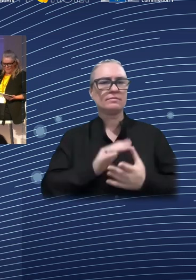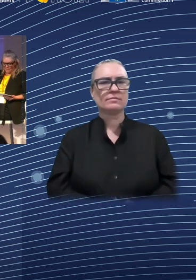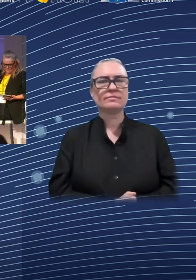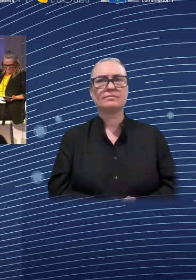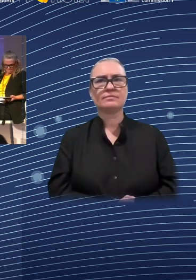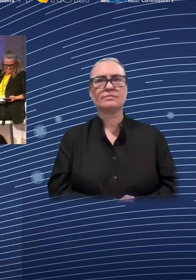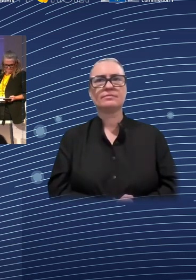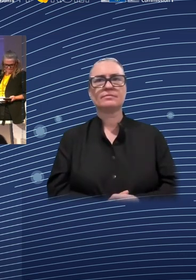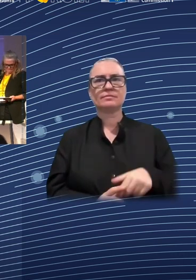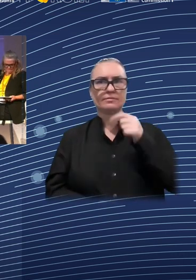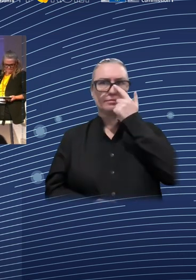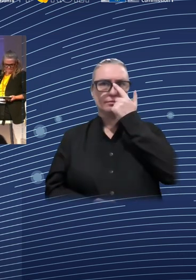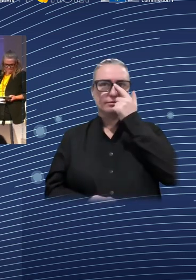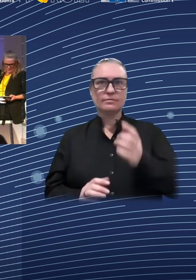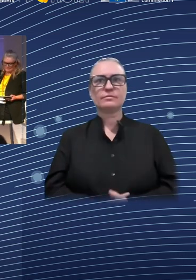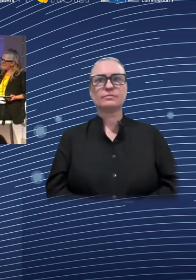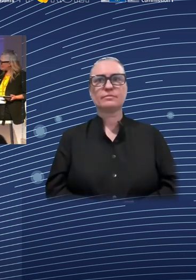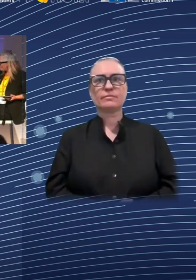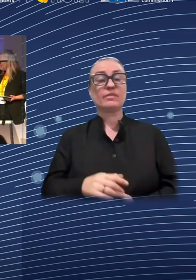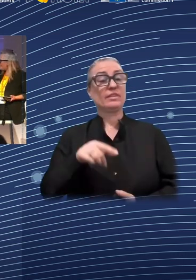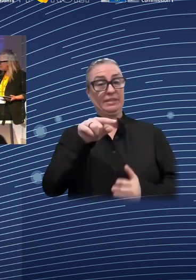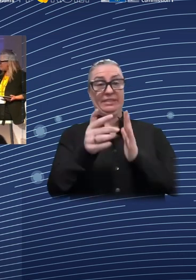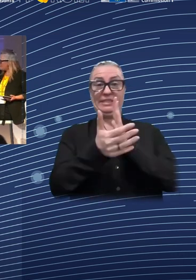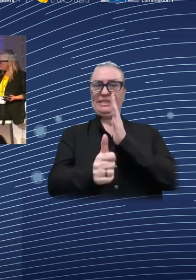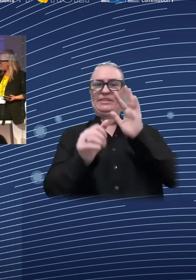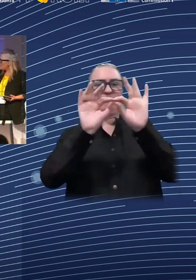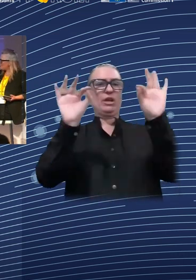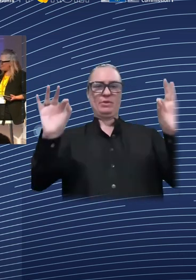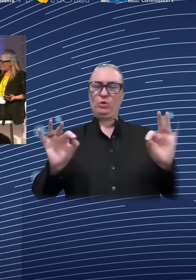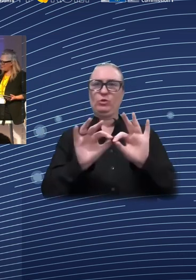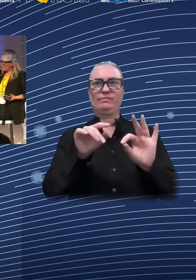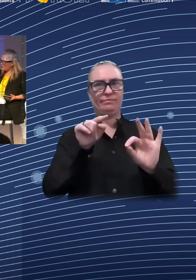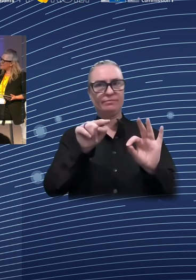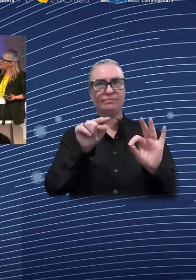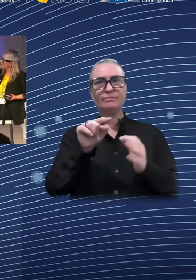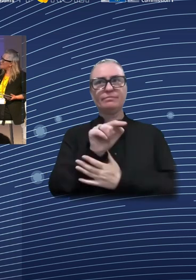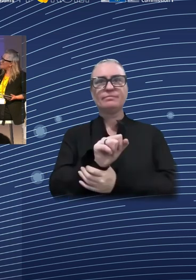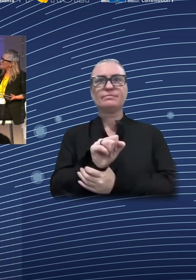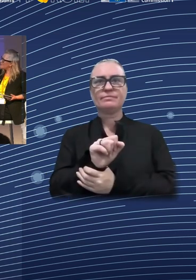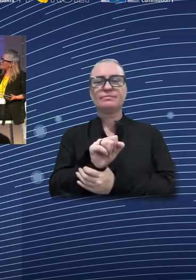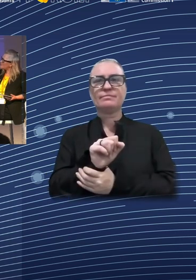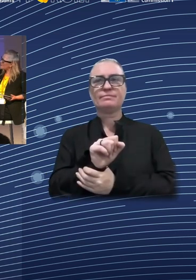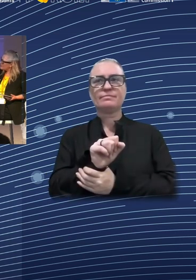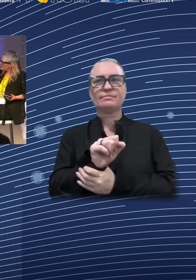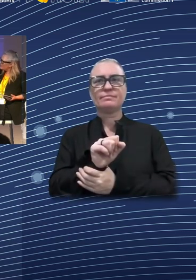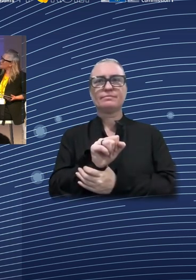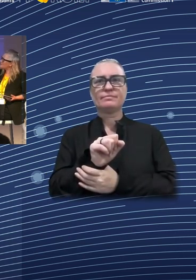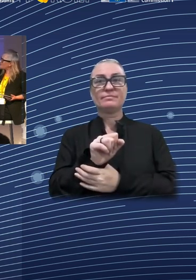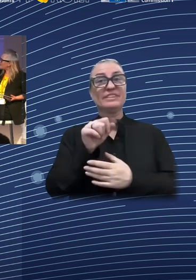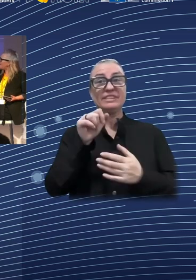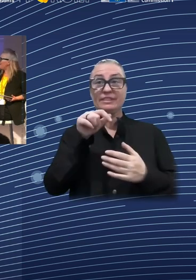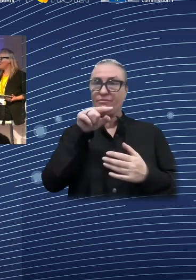you can have different levels. It doesn't mean that you have all of them to the top level, but so some kind of menu that could be useful as